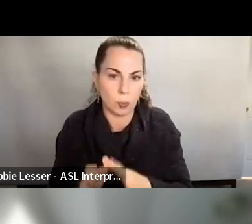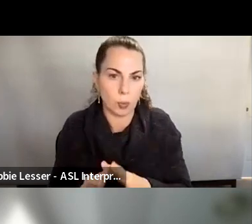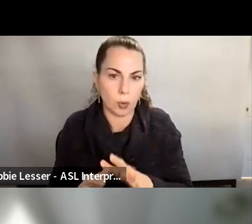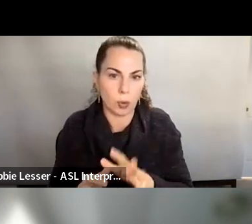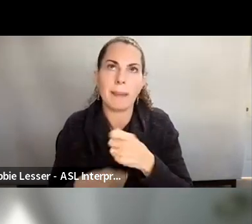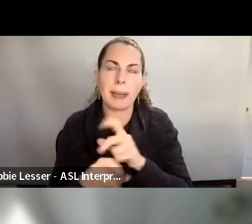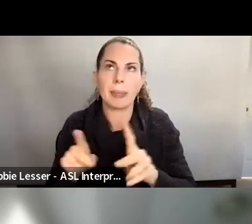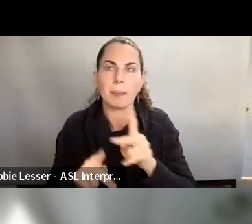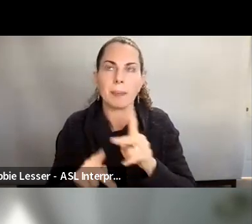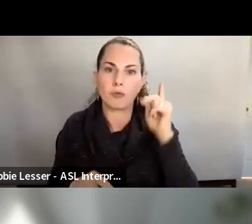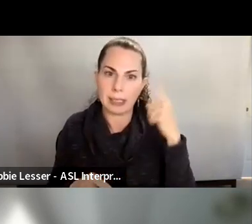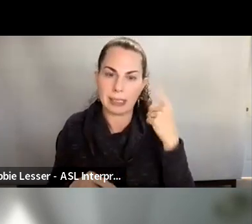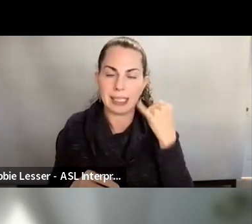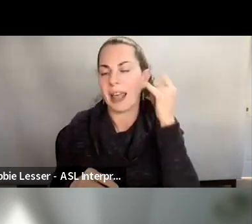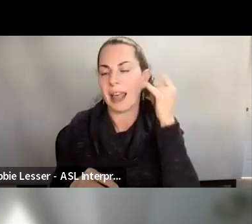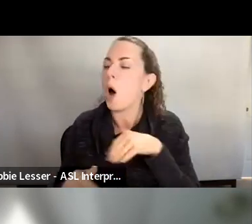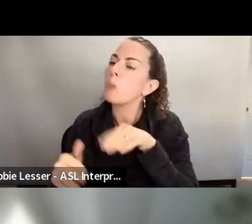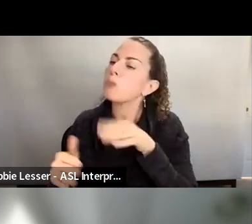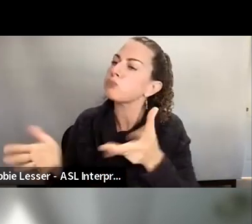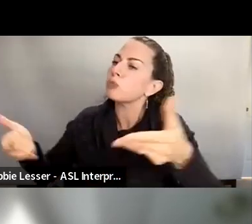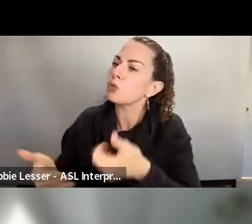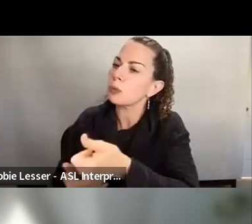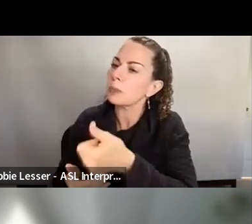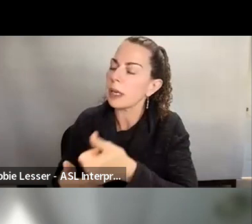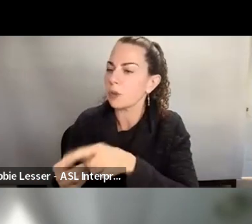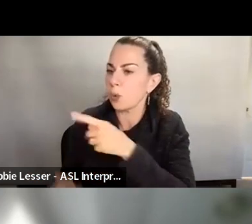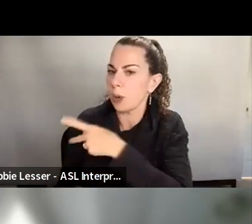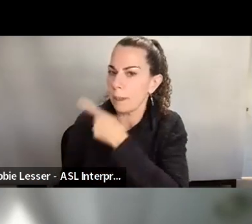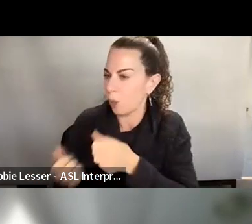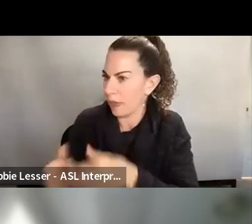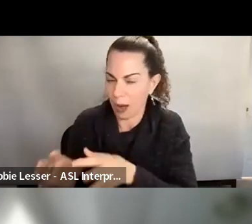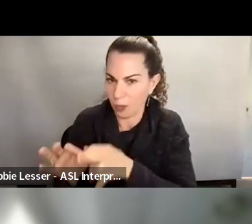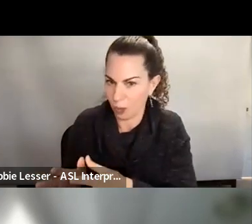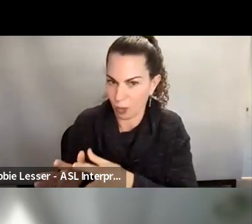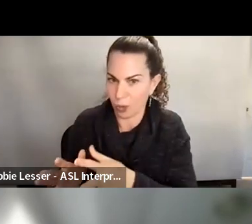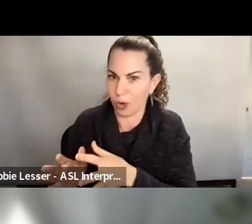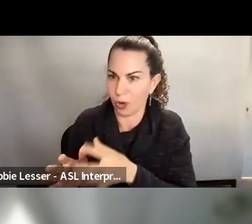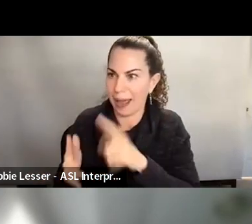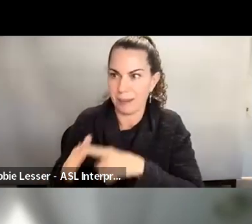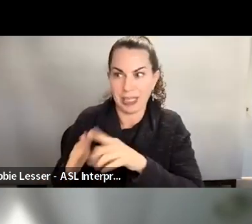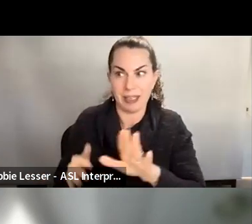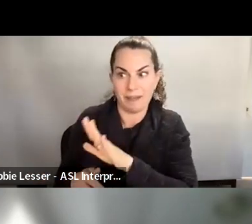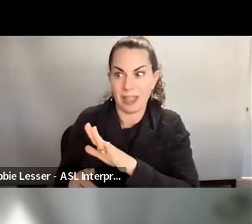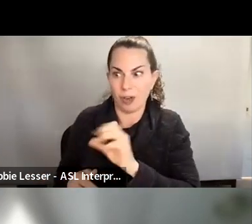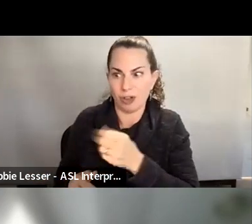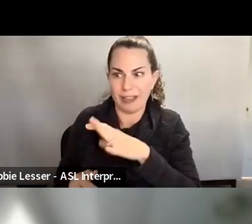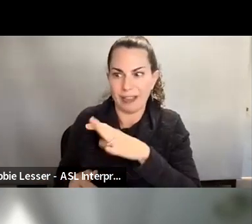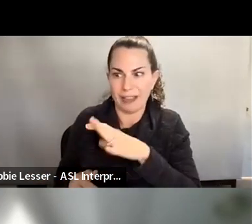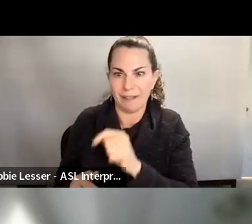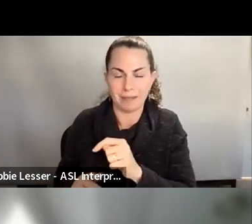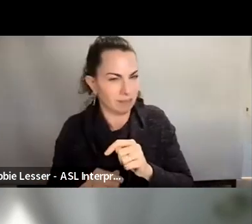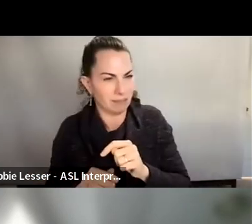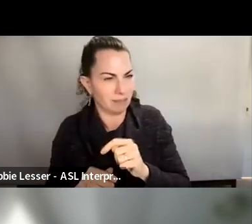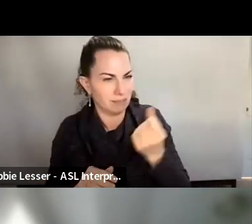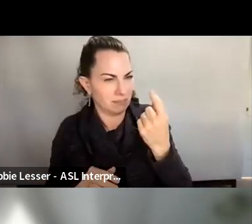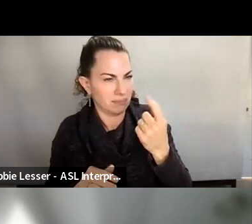and introduce themselves to a patient without an interpreter at the beginning of their shift. And I'm like, well, why would you treat Mr. Gonzalez